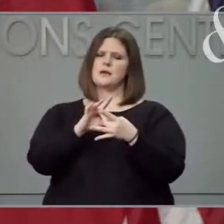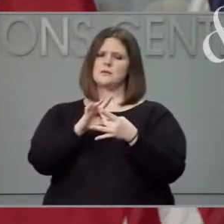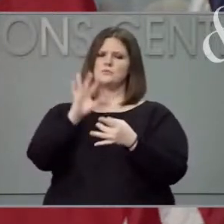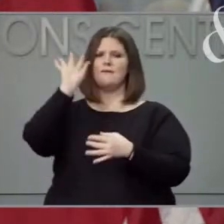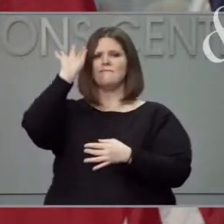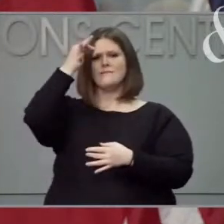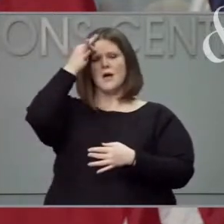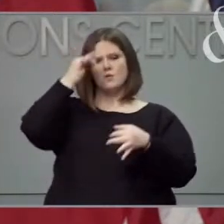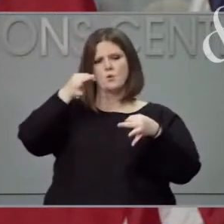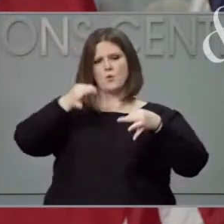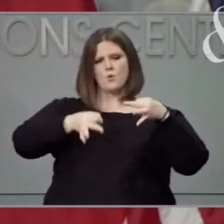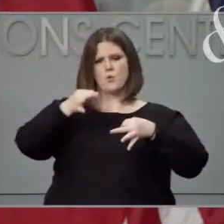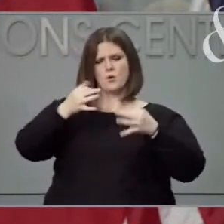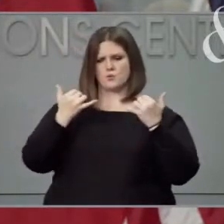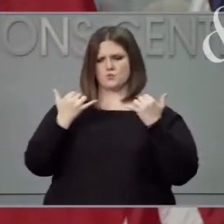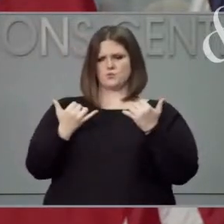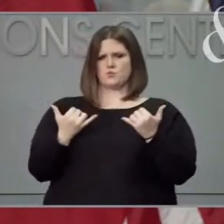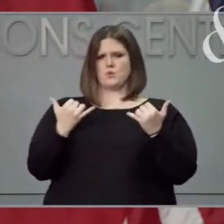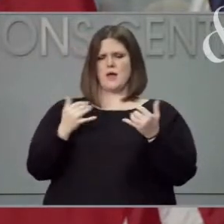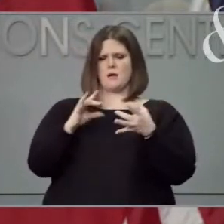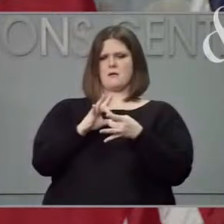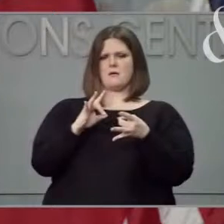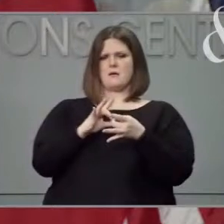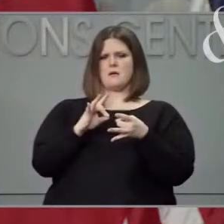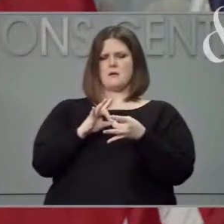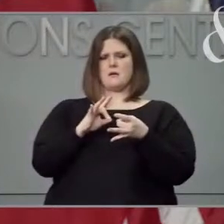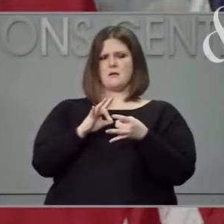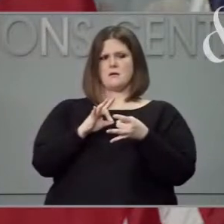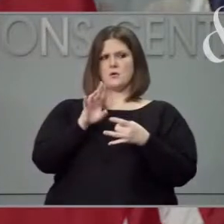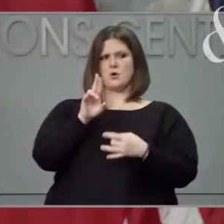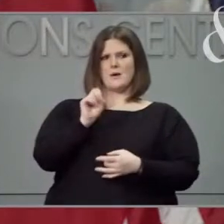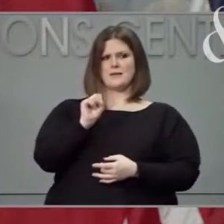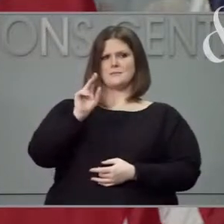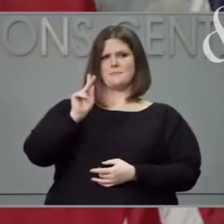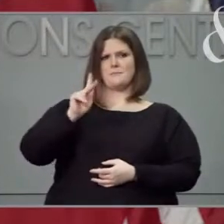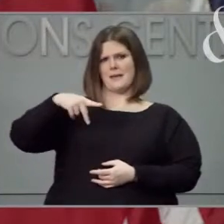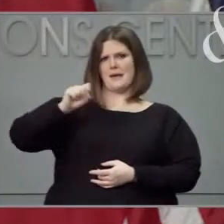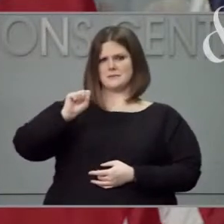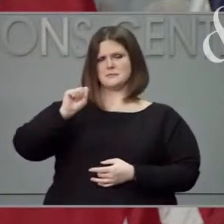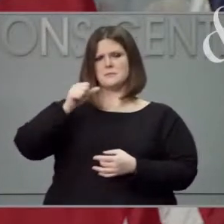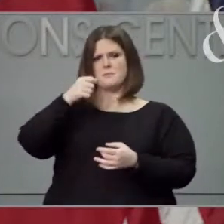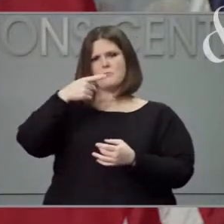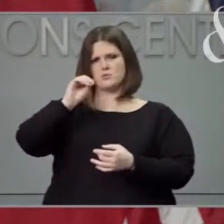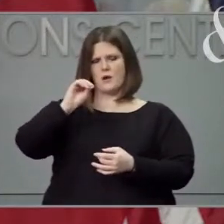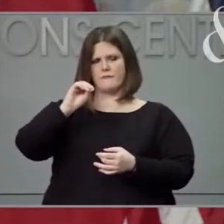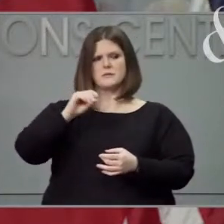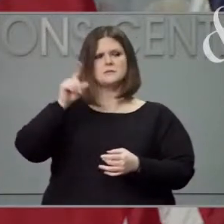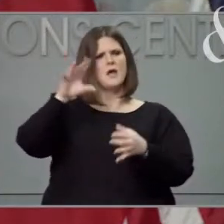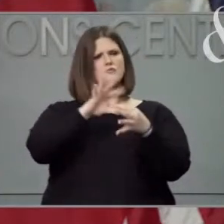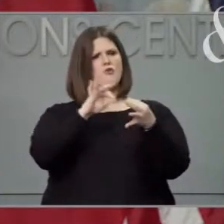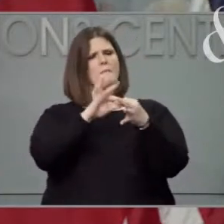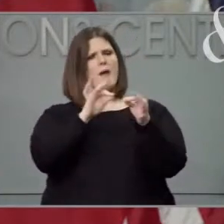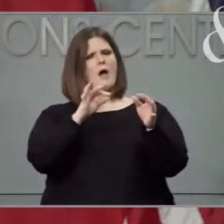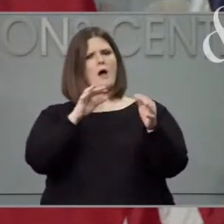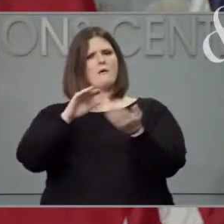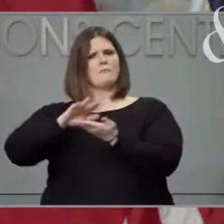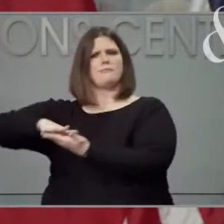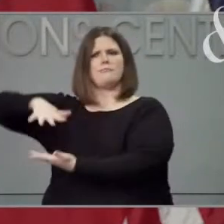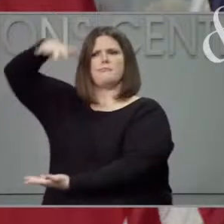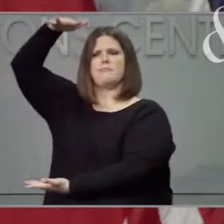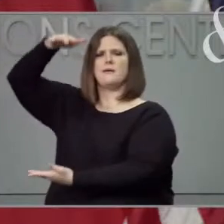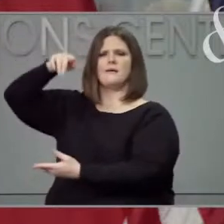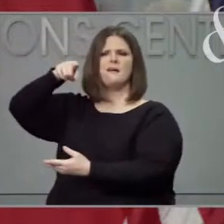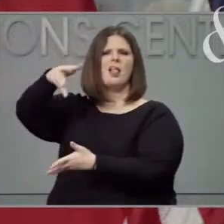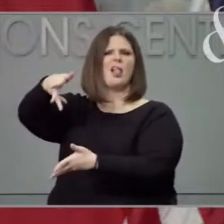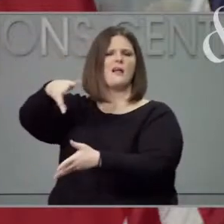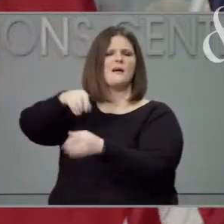federal court hearing earlier today about U.S. Postal Service delays. There was a mention of a backlog of ballots in